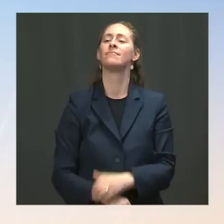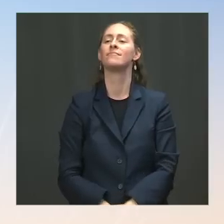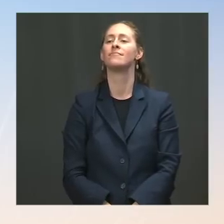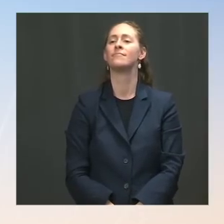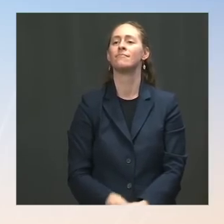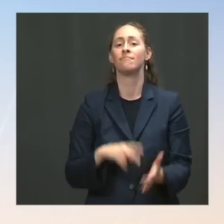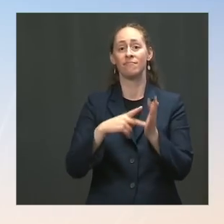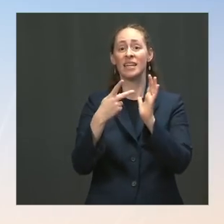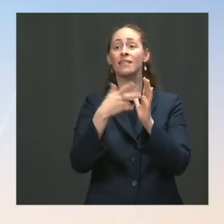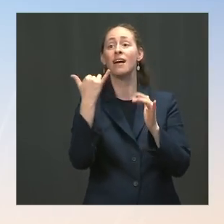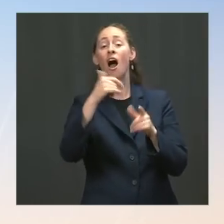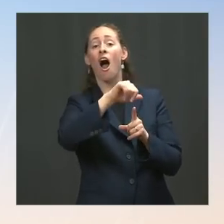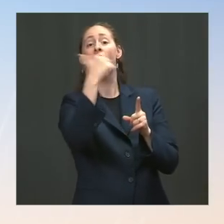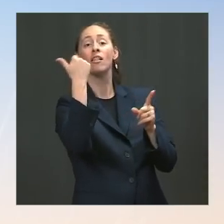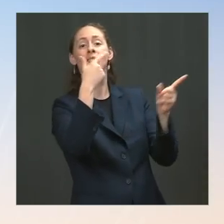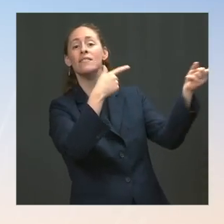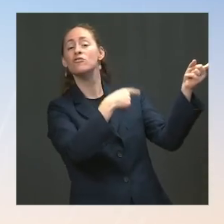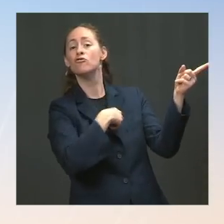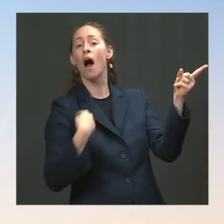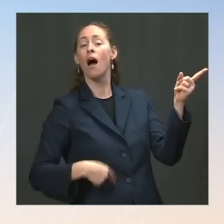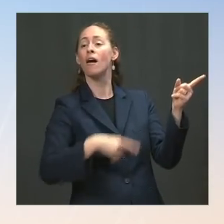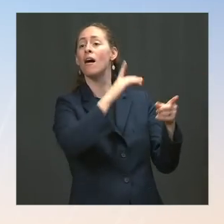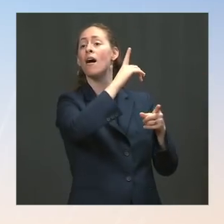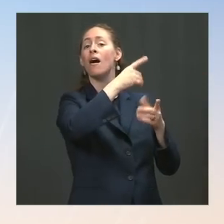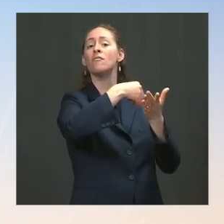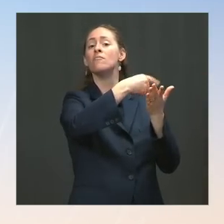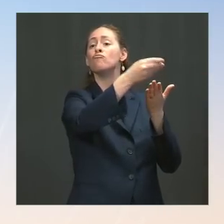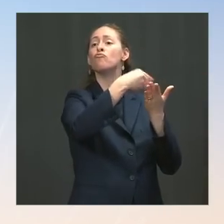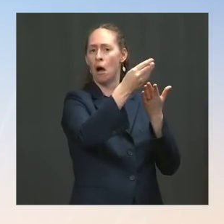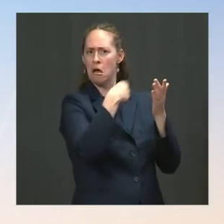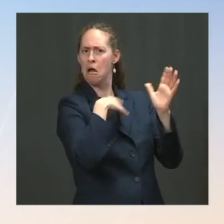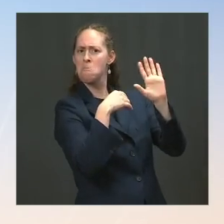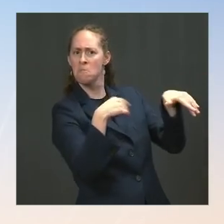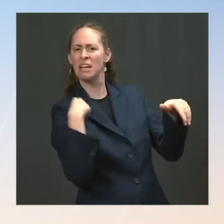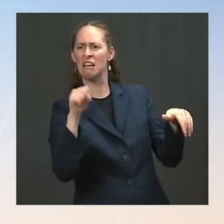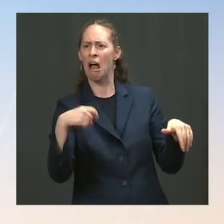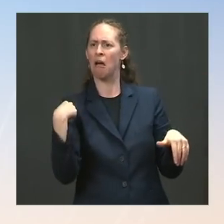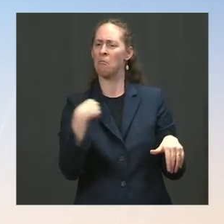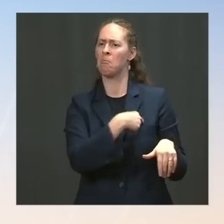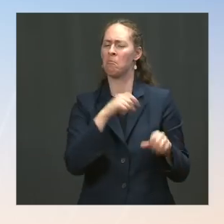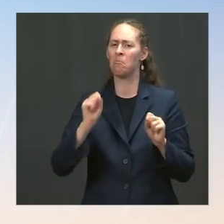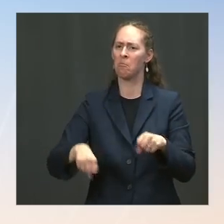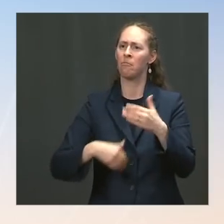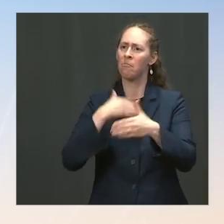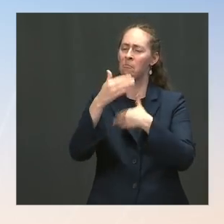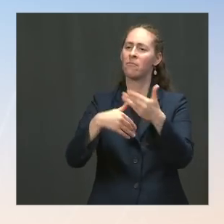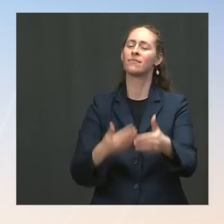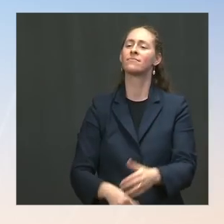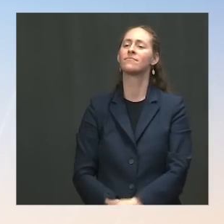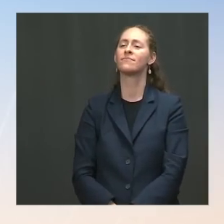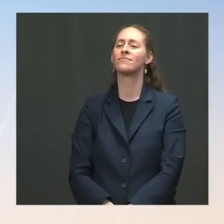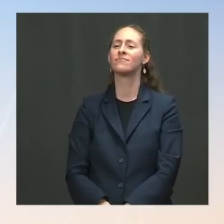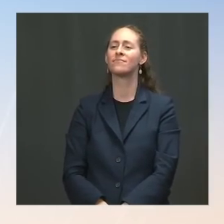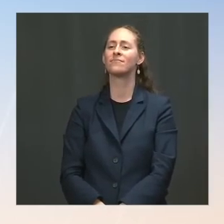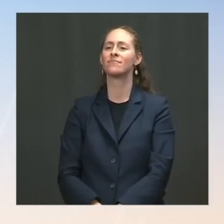reflected both in the bill and the bill that's working its way through the Senate, also in announcements like the one that was made today